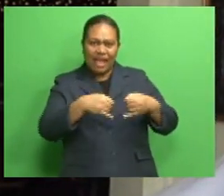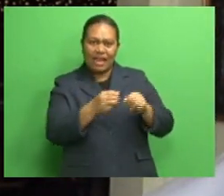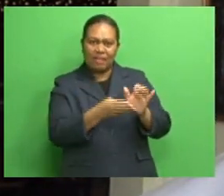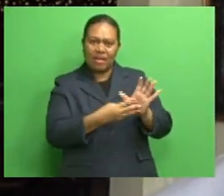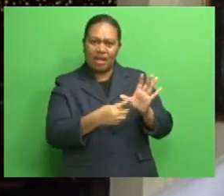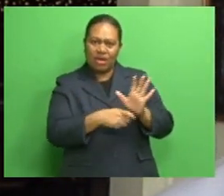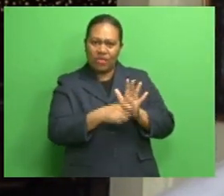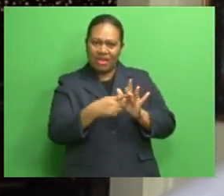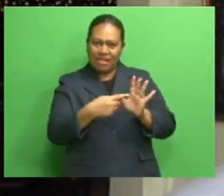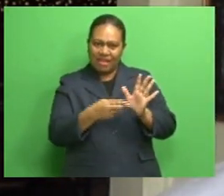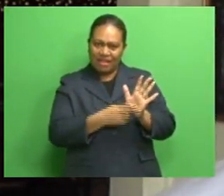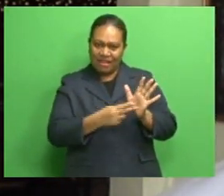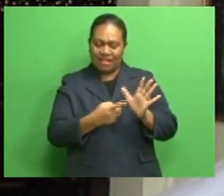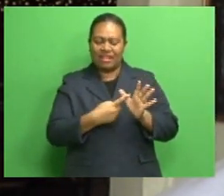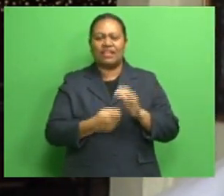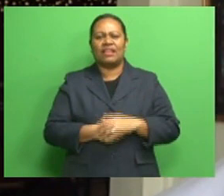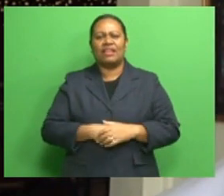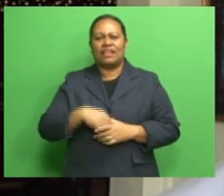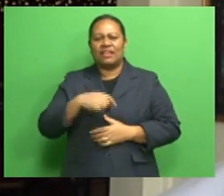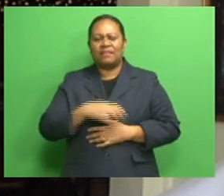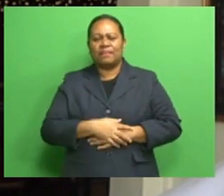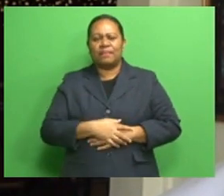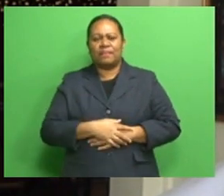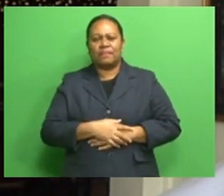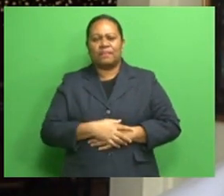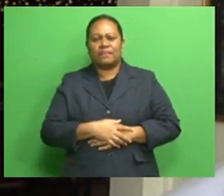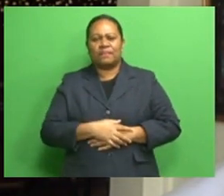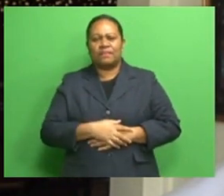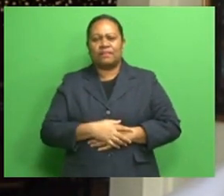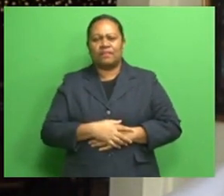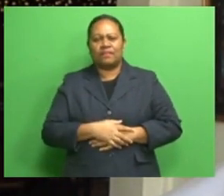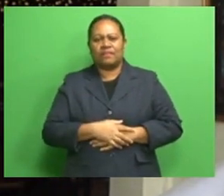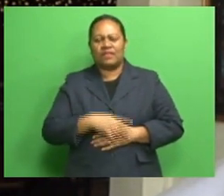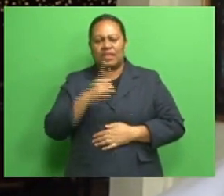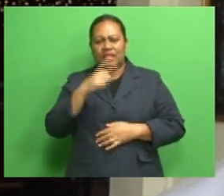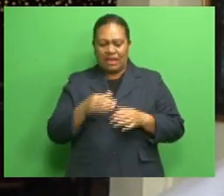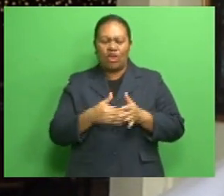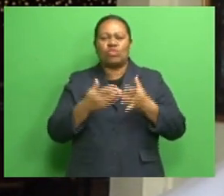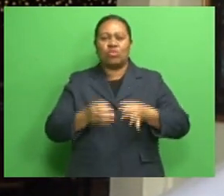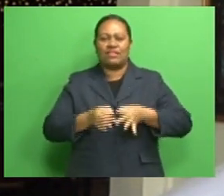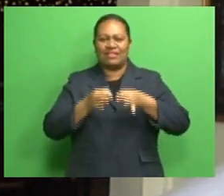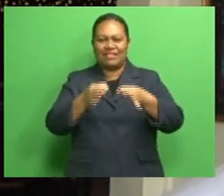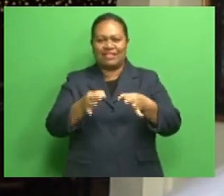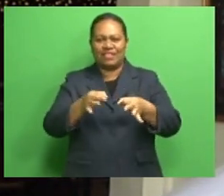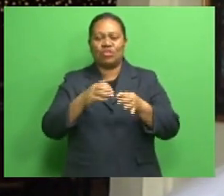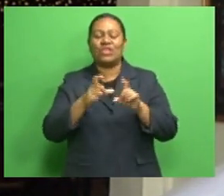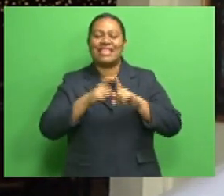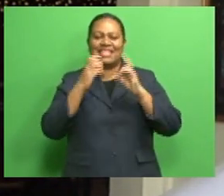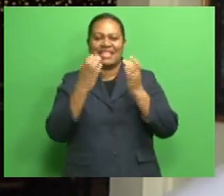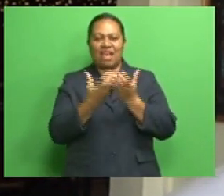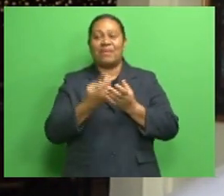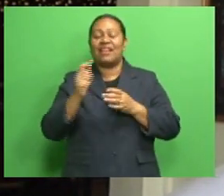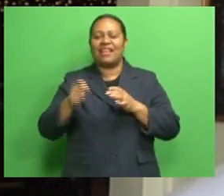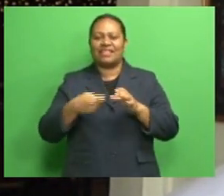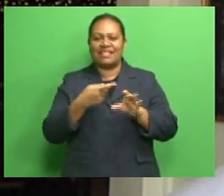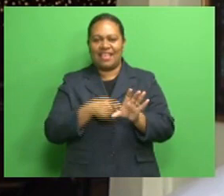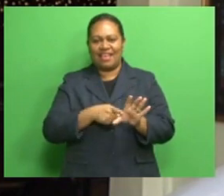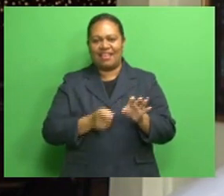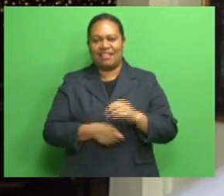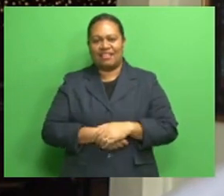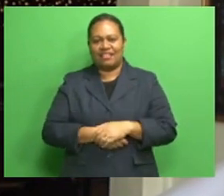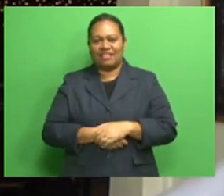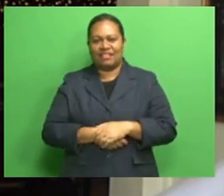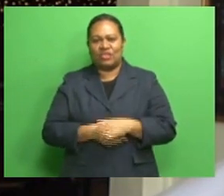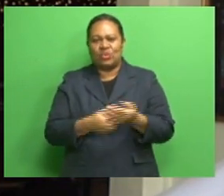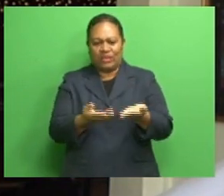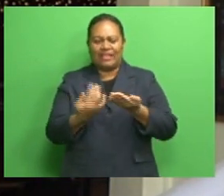and the Olympic Committee there to possibly defer the games to December 2021, which gives